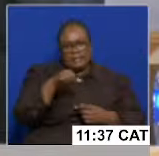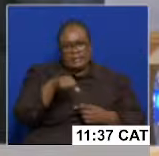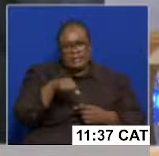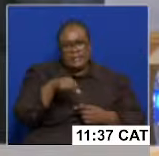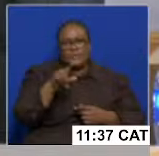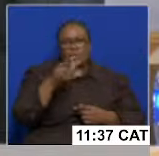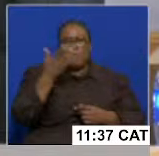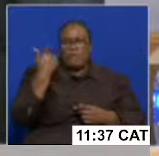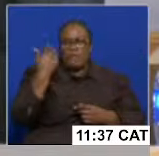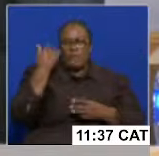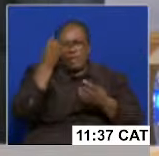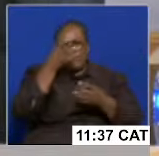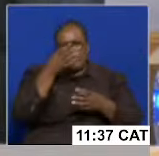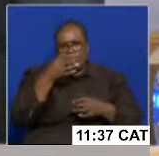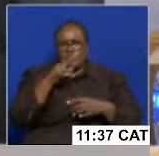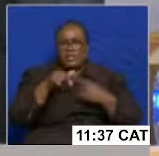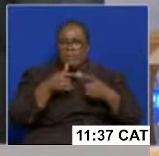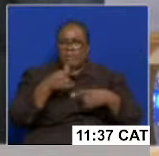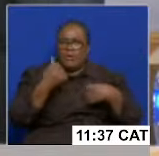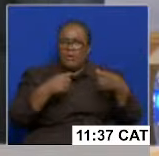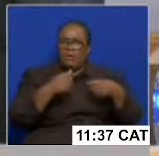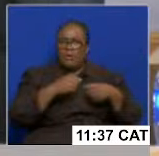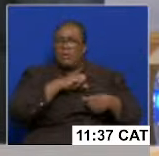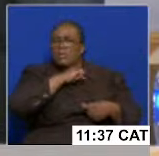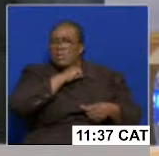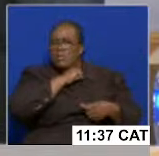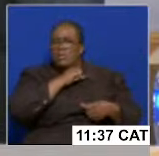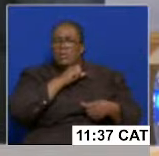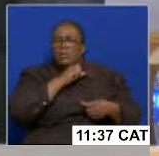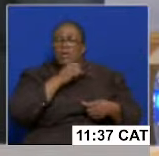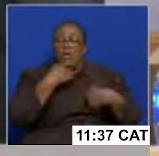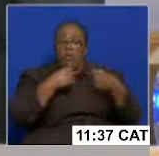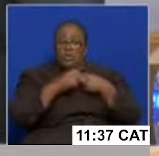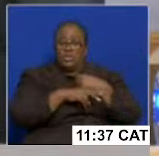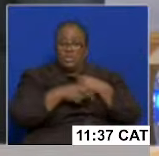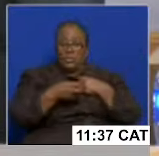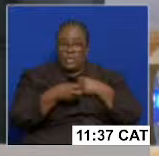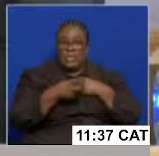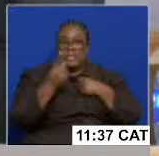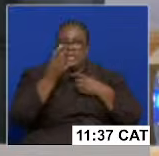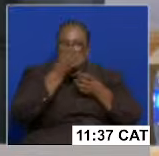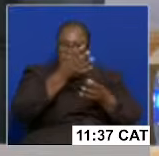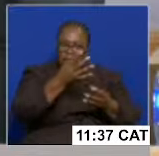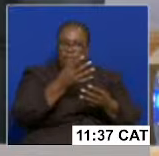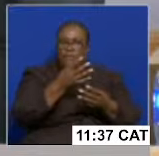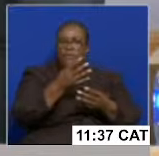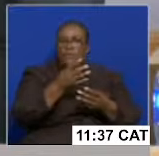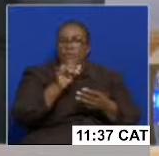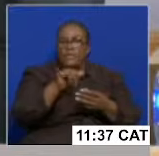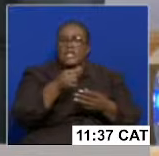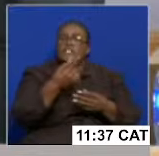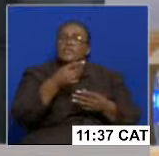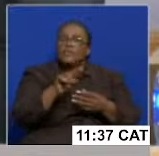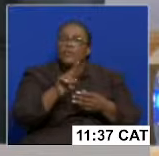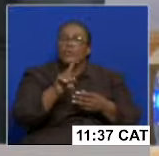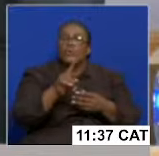about a stolen vehicle that he gave you, that was for a lawful